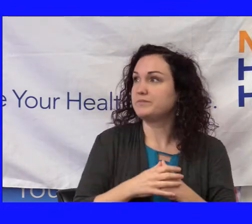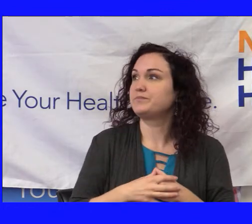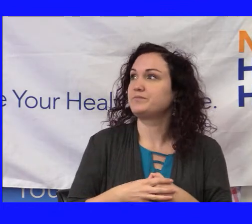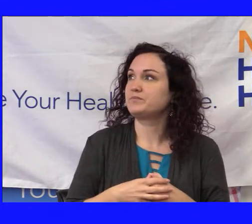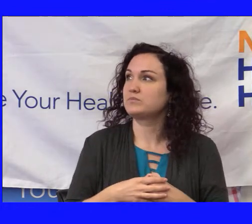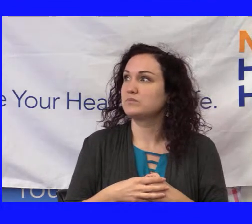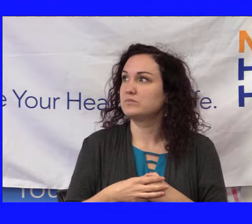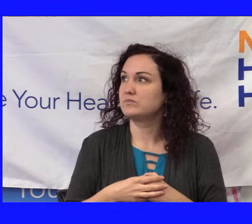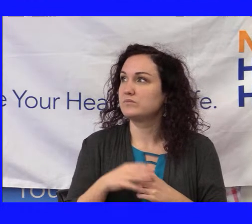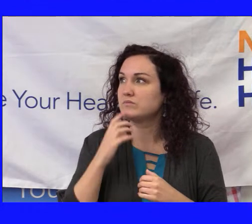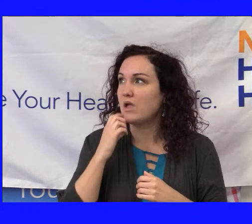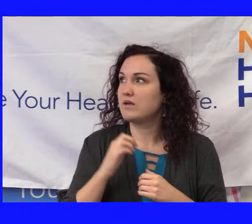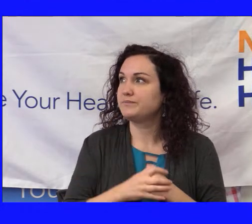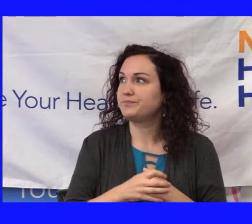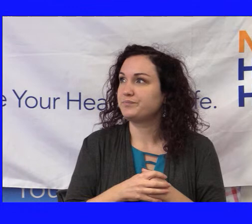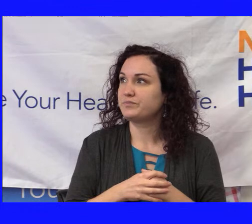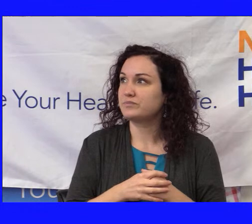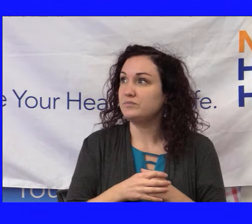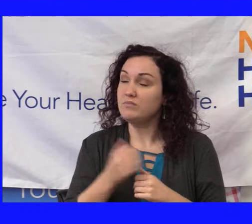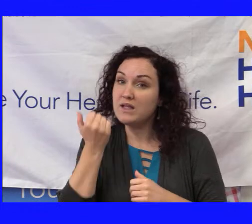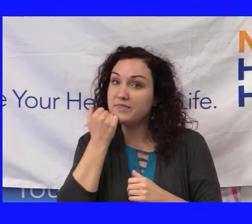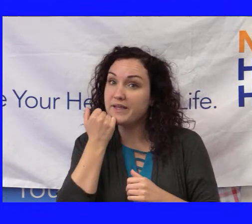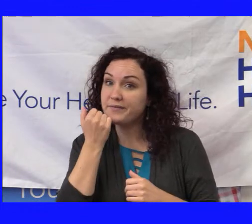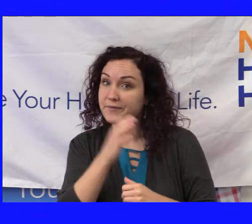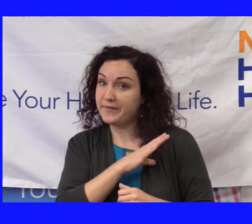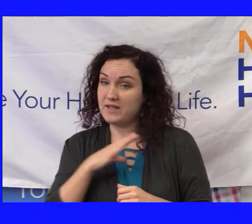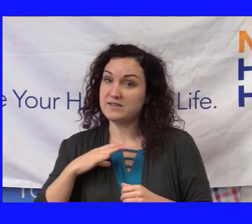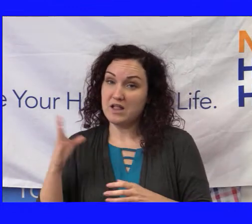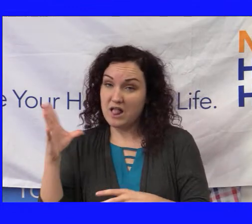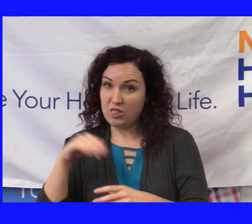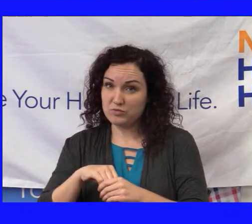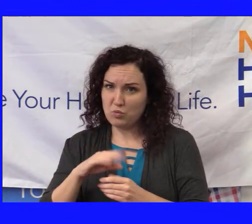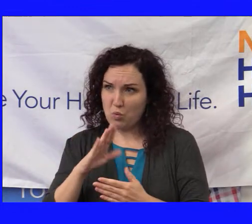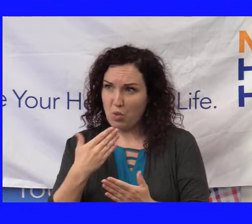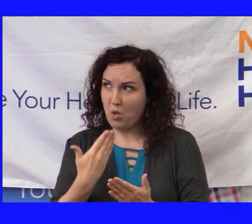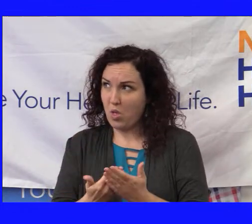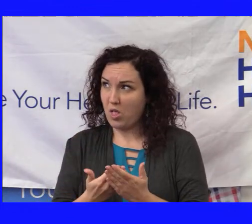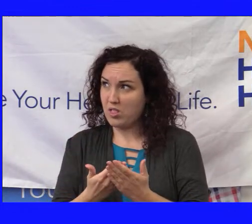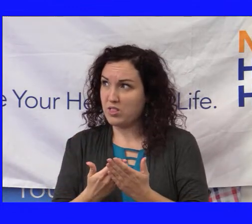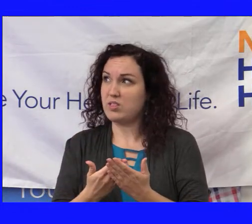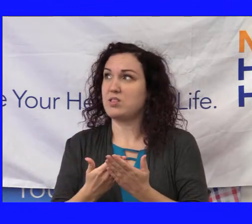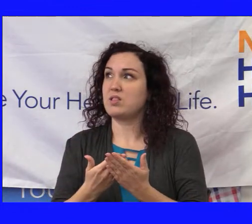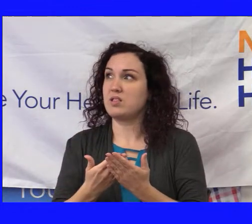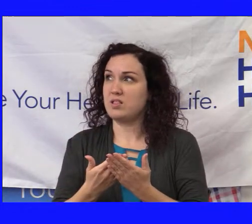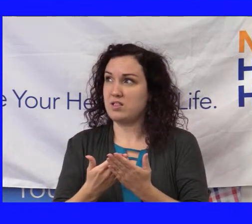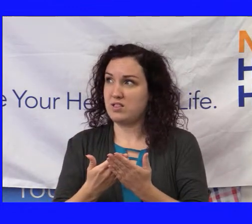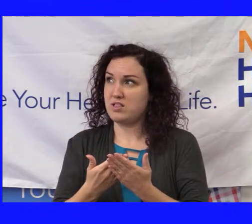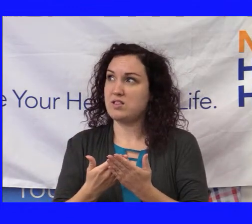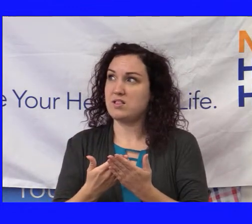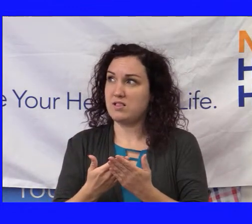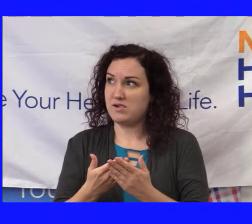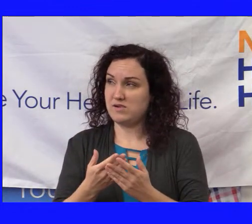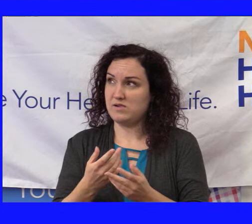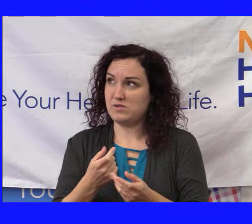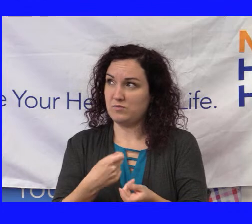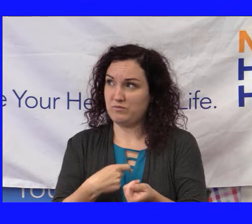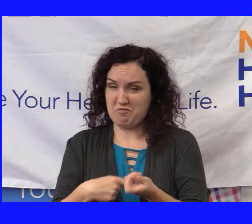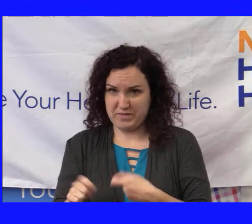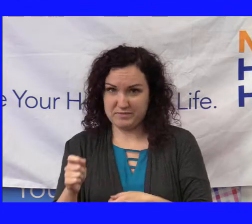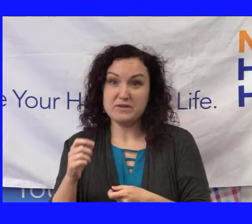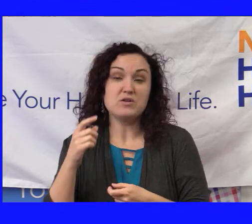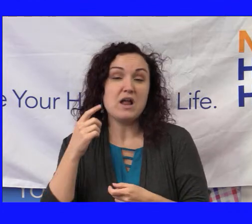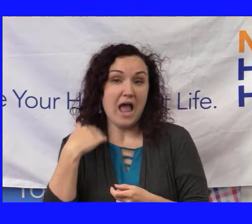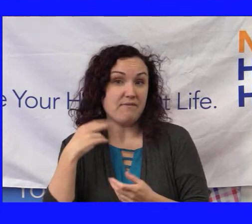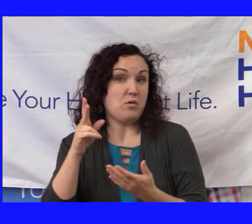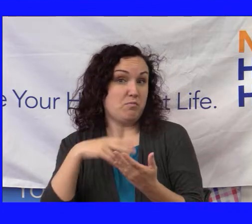the Dental Council includes all of the places where there is a dental program included. So the